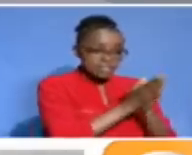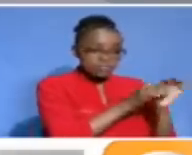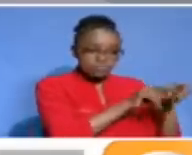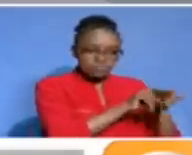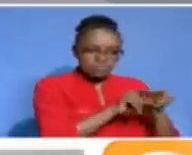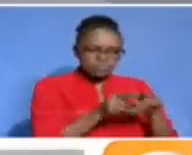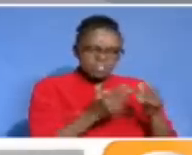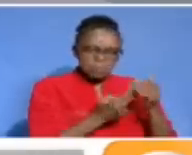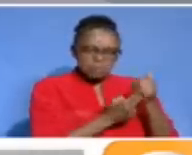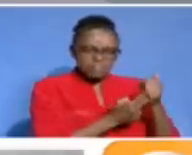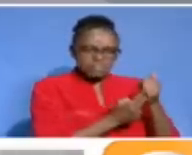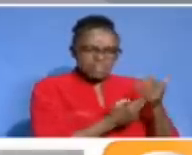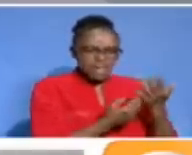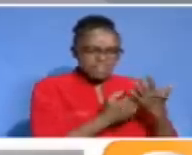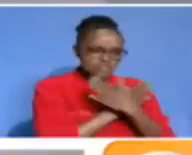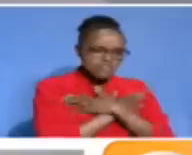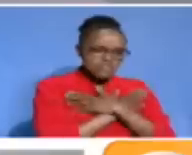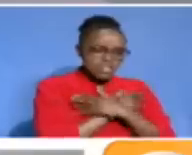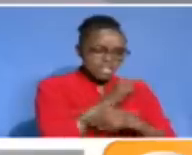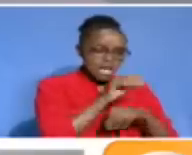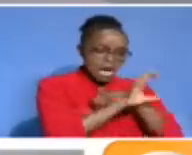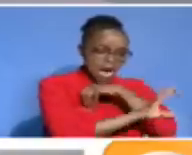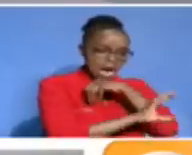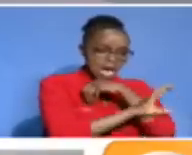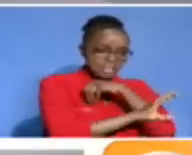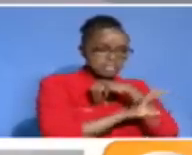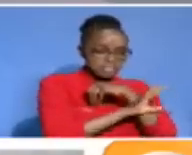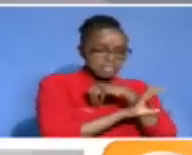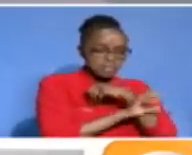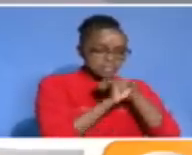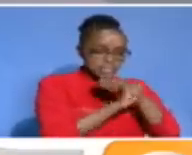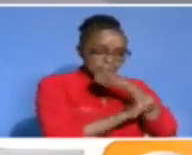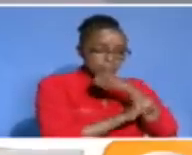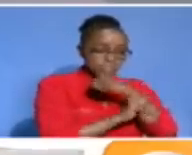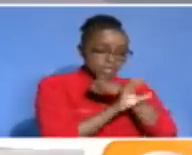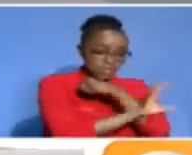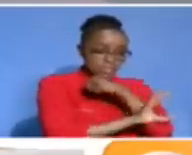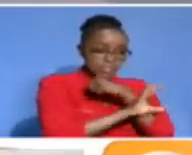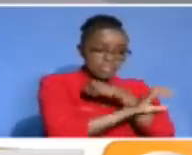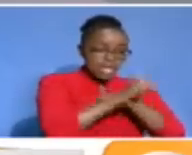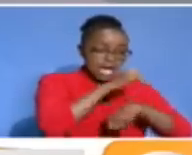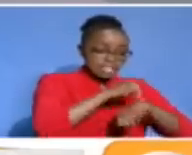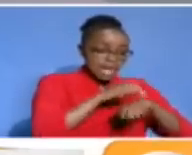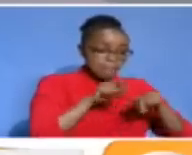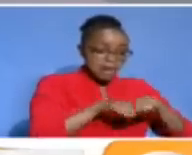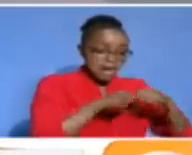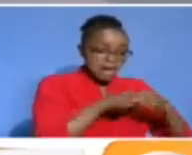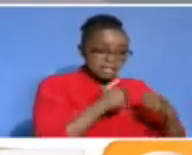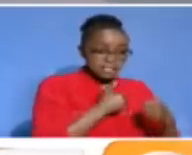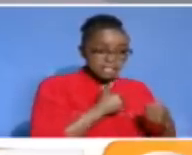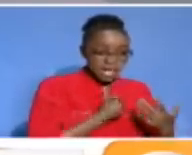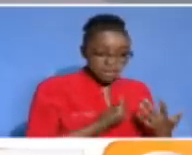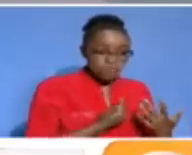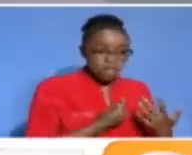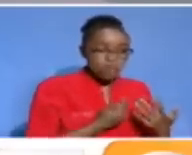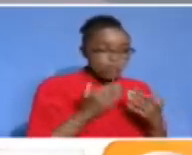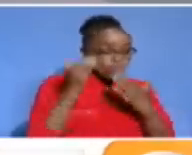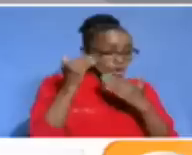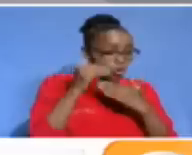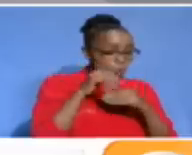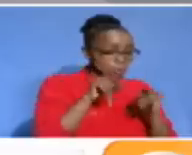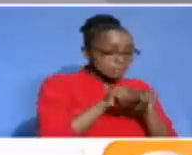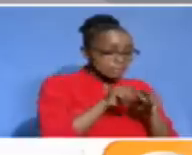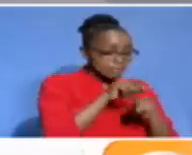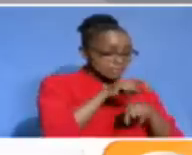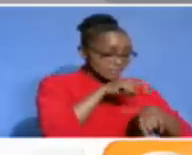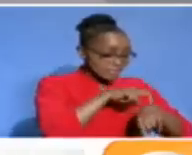and partners and friends of this country have stood by the country during crisis. We hope that even in this